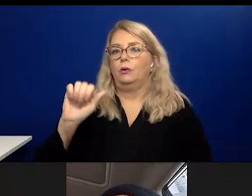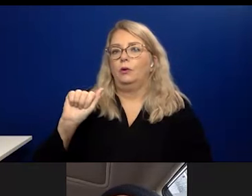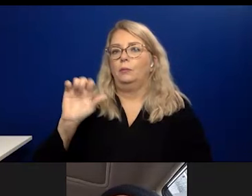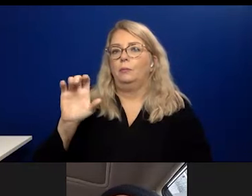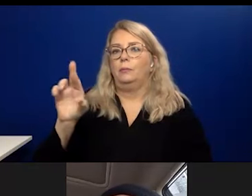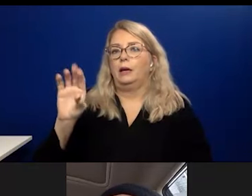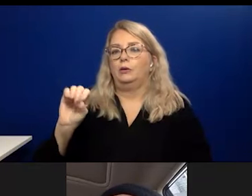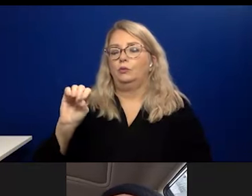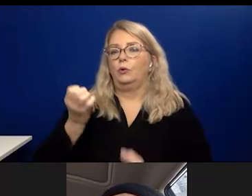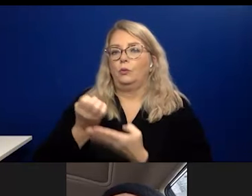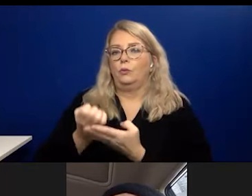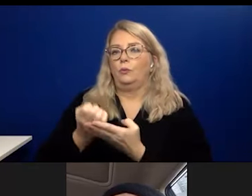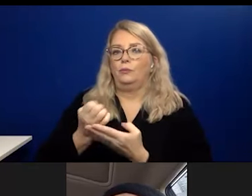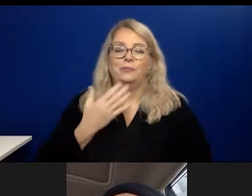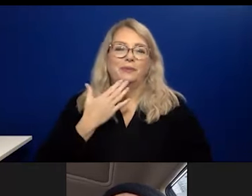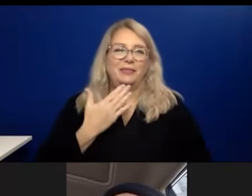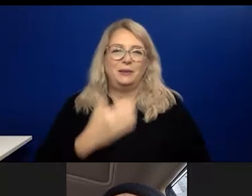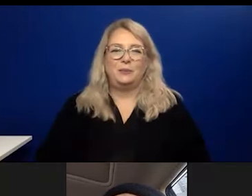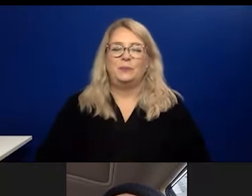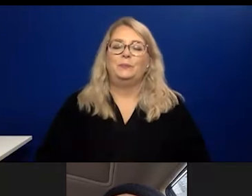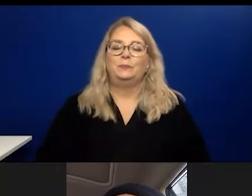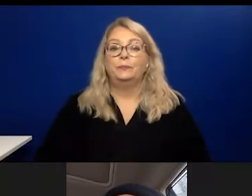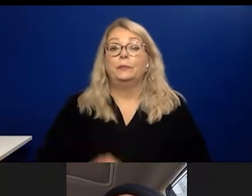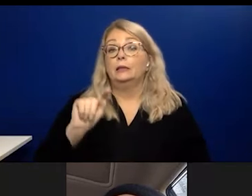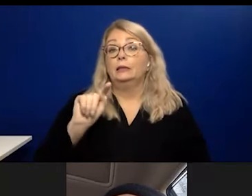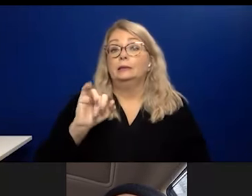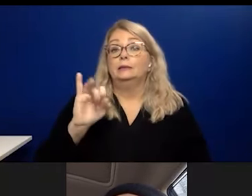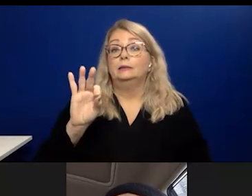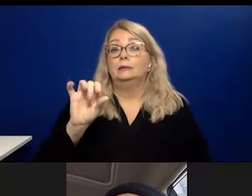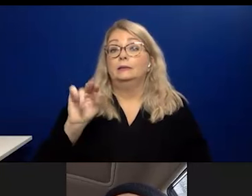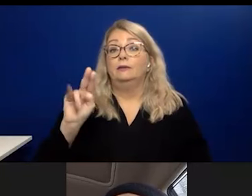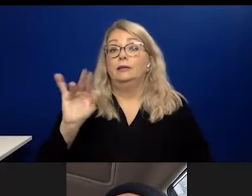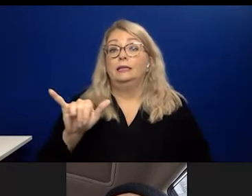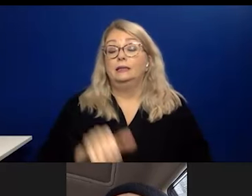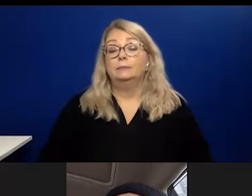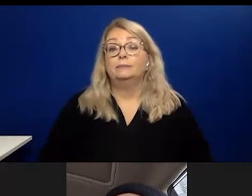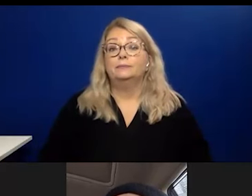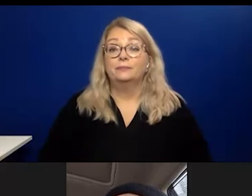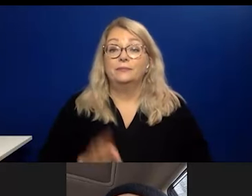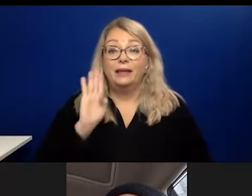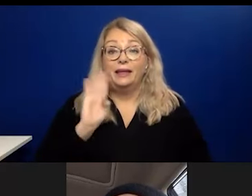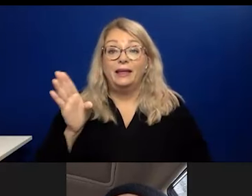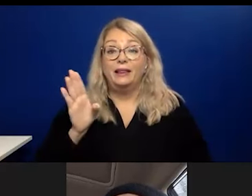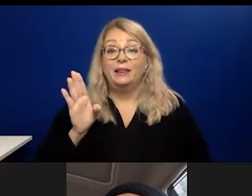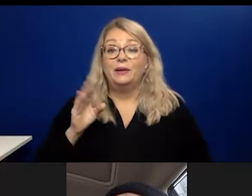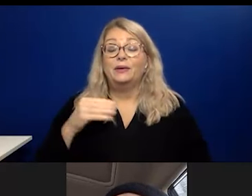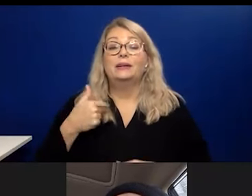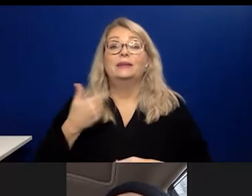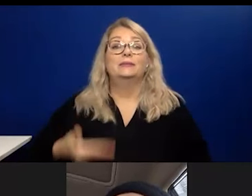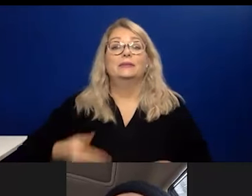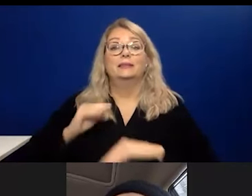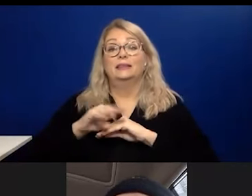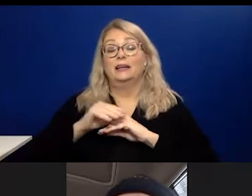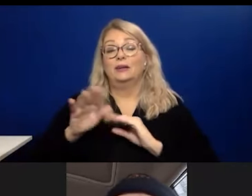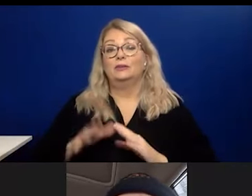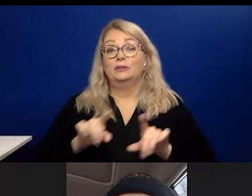Awesome. Thank you. Thank you. Tiffany? Hi, I'm a DSPS counselor, and very similar